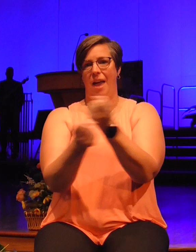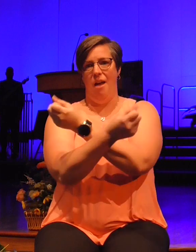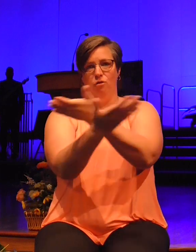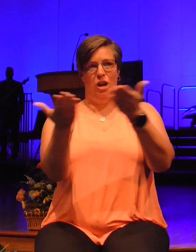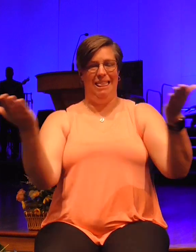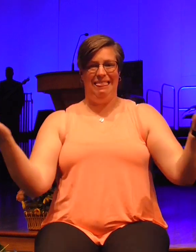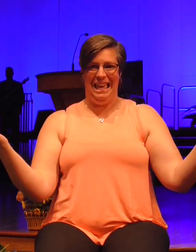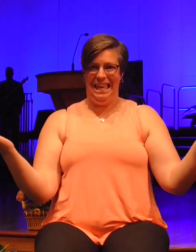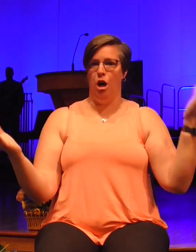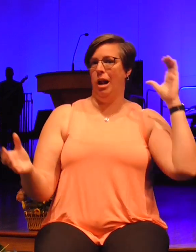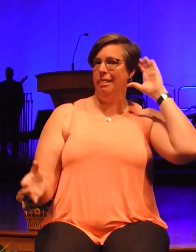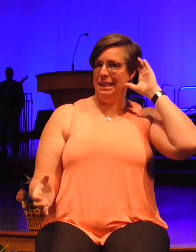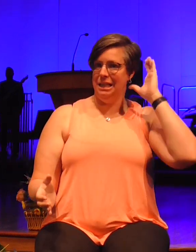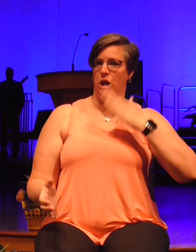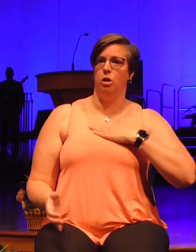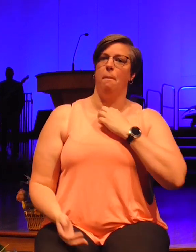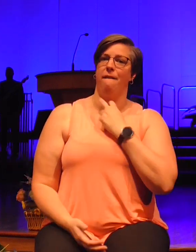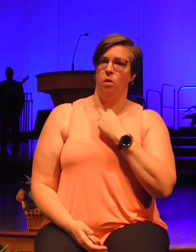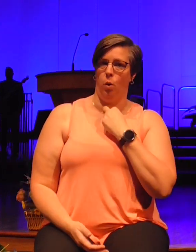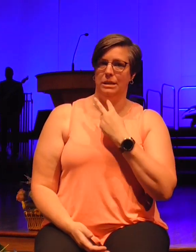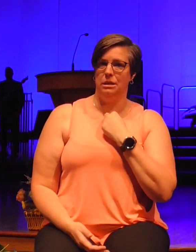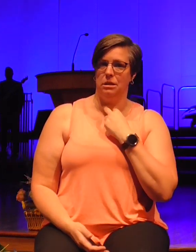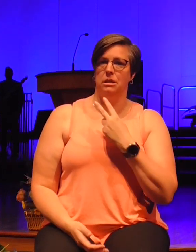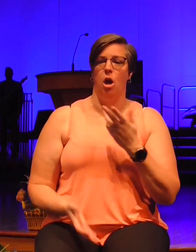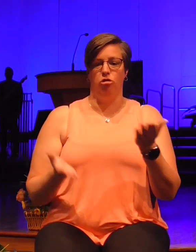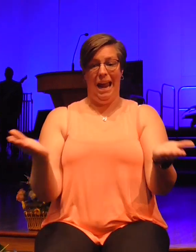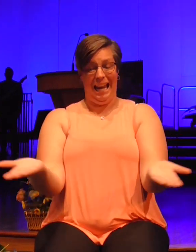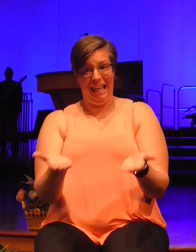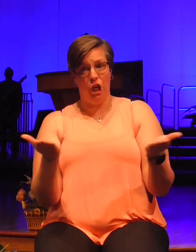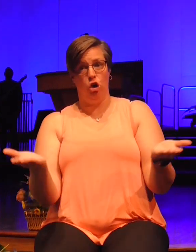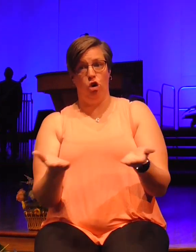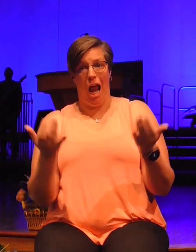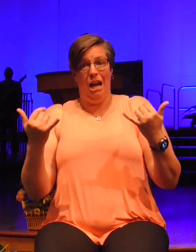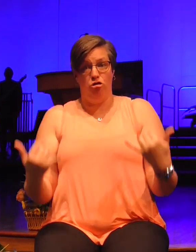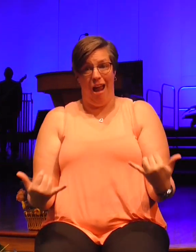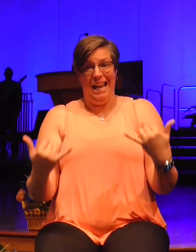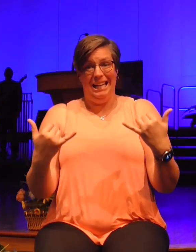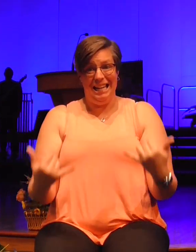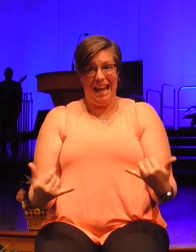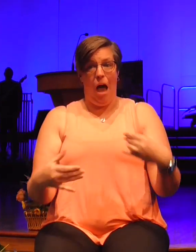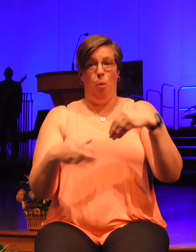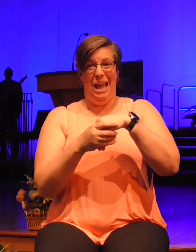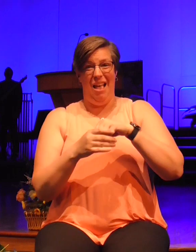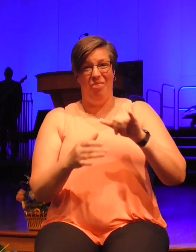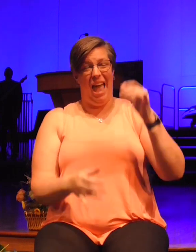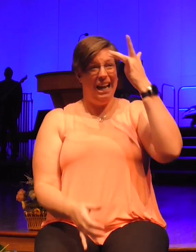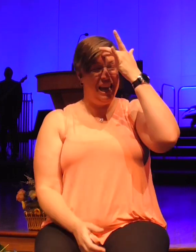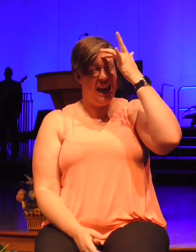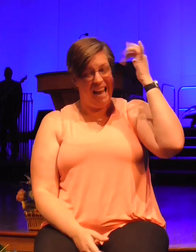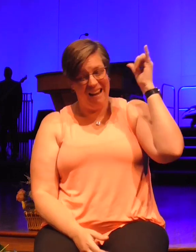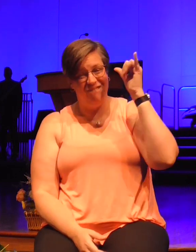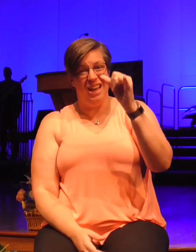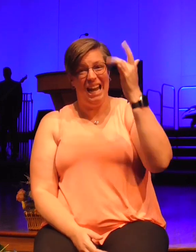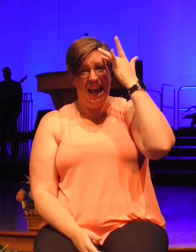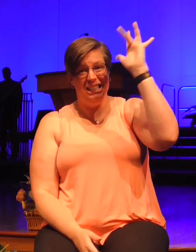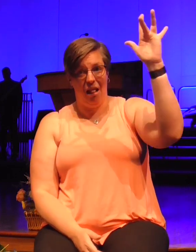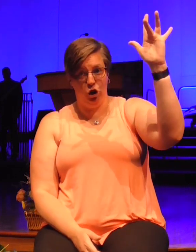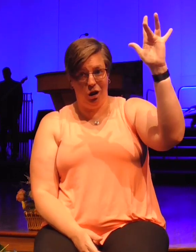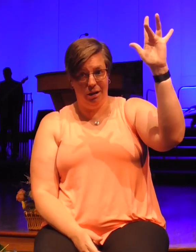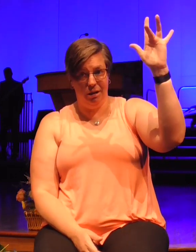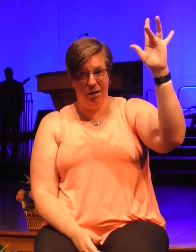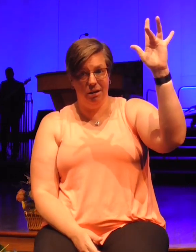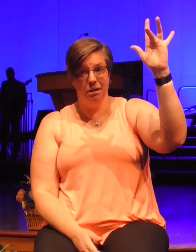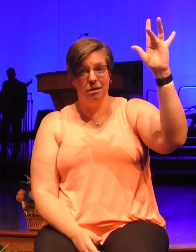my voice. That we reside right here and right now in that infinite intelligence, that infinite